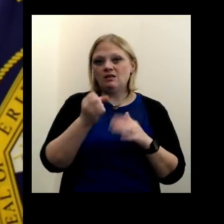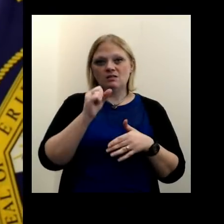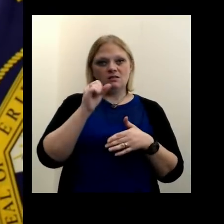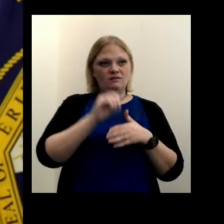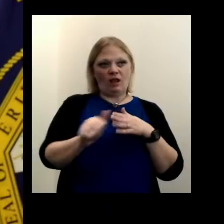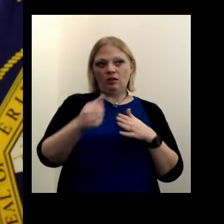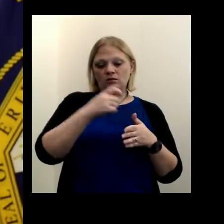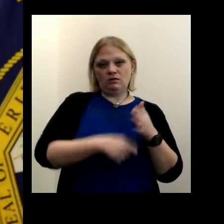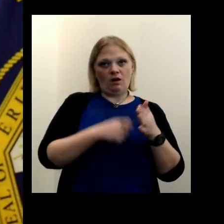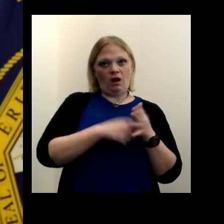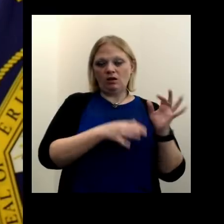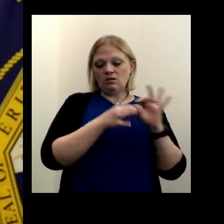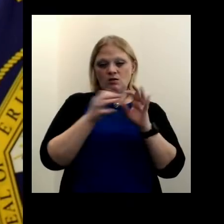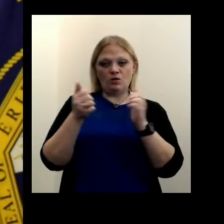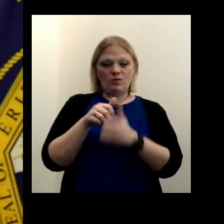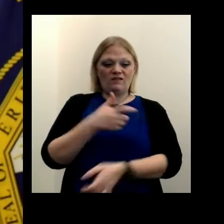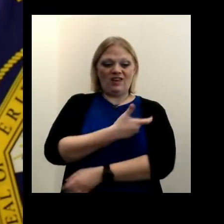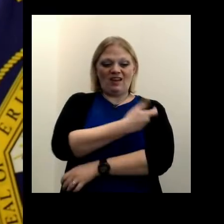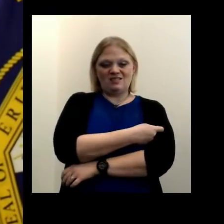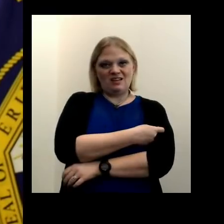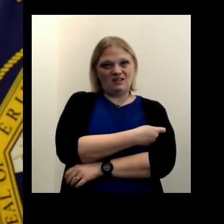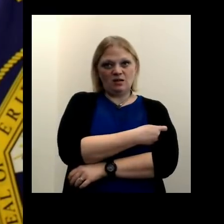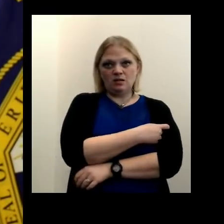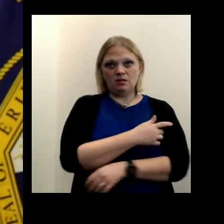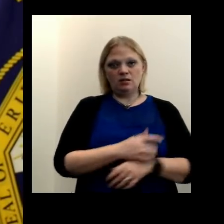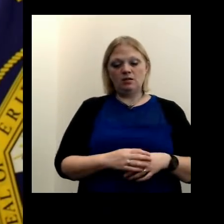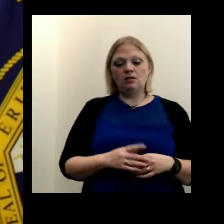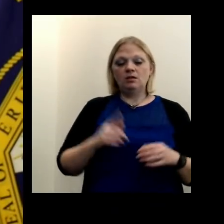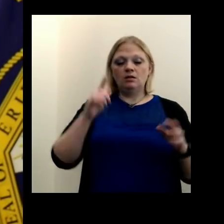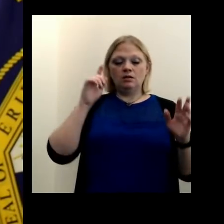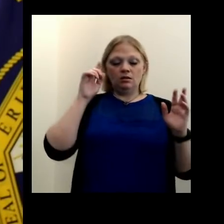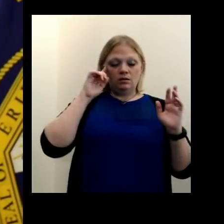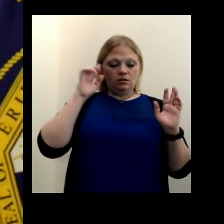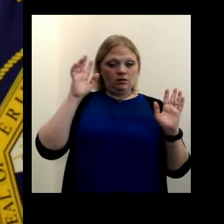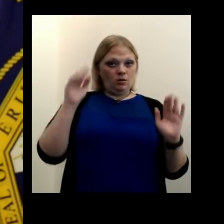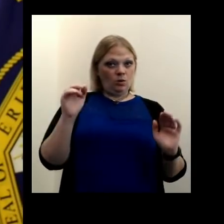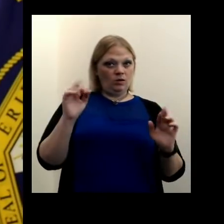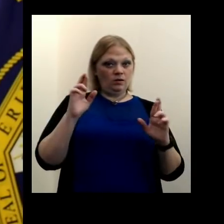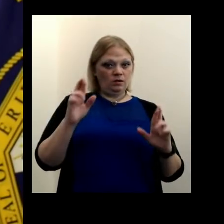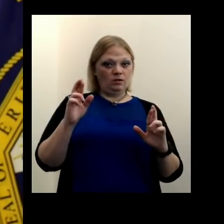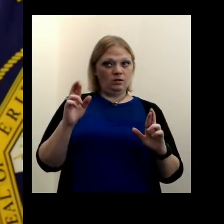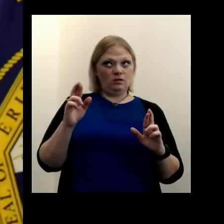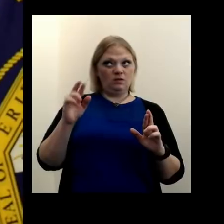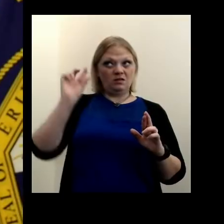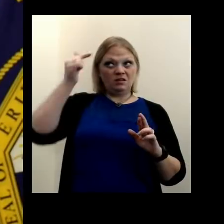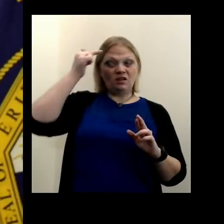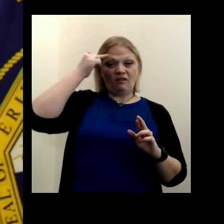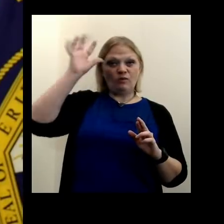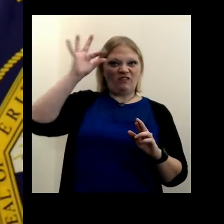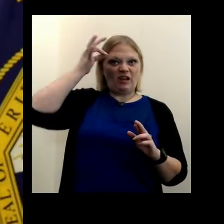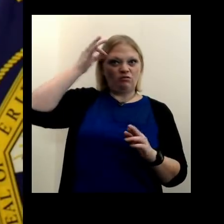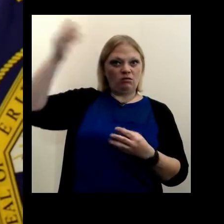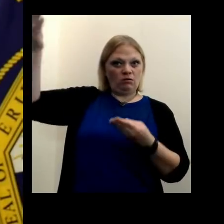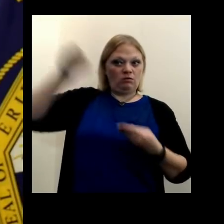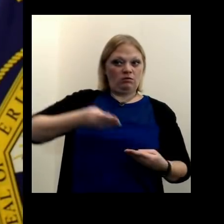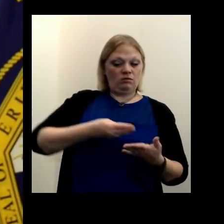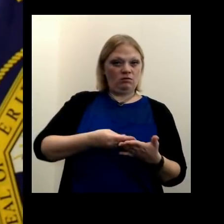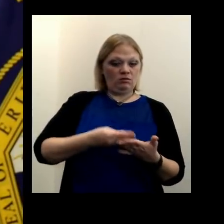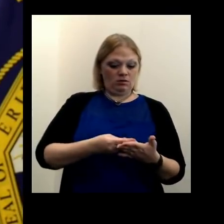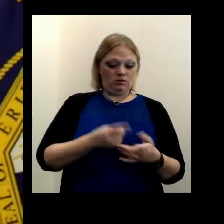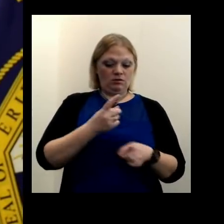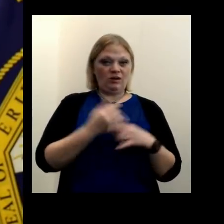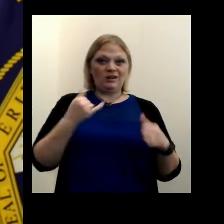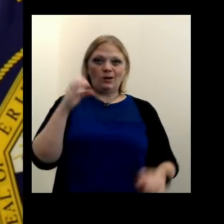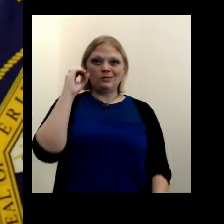costs associated with the vaccine delivery. I'm hopeful that we get money from the federal government. Right now, we